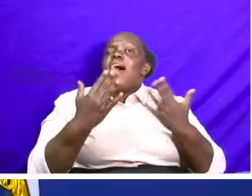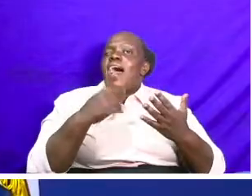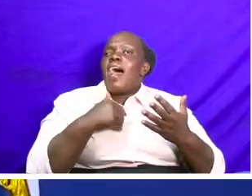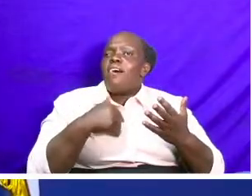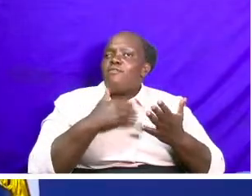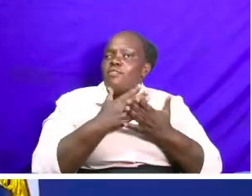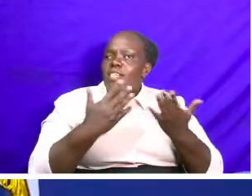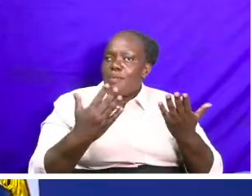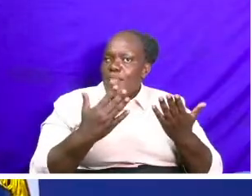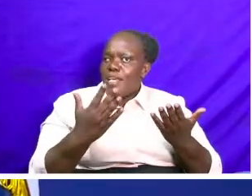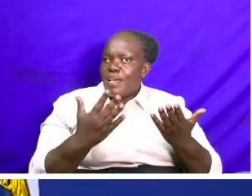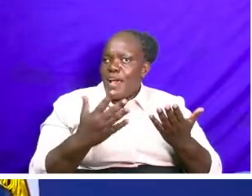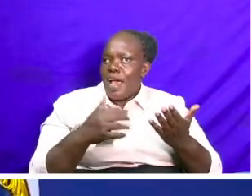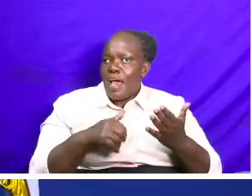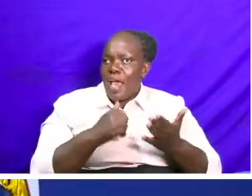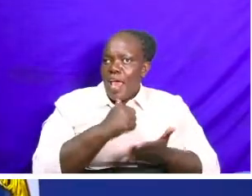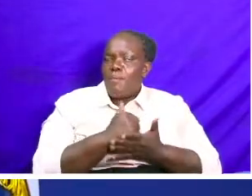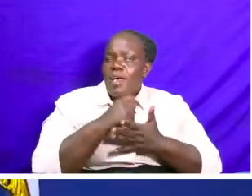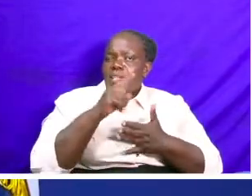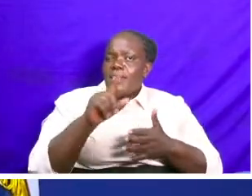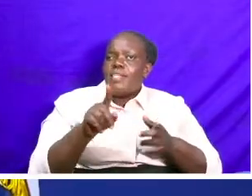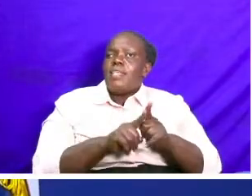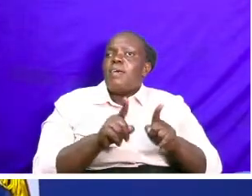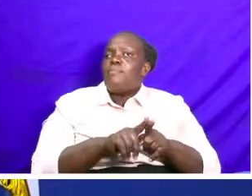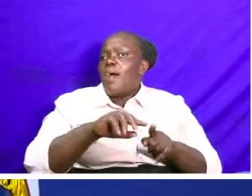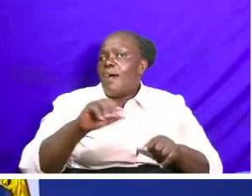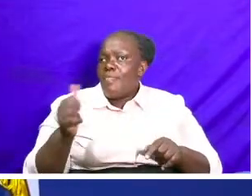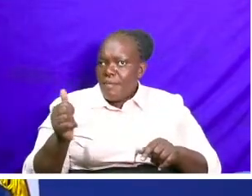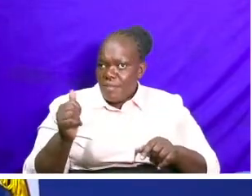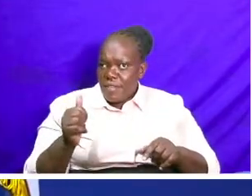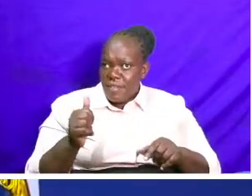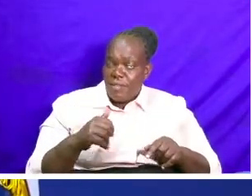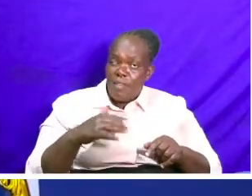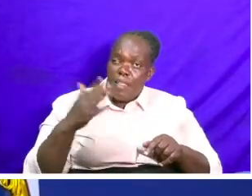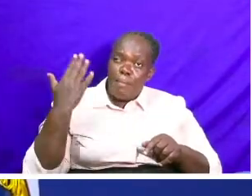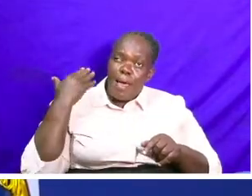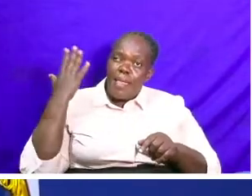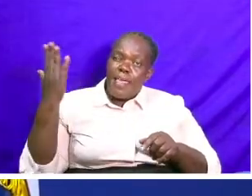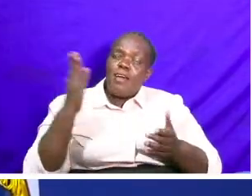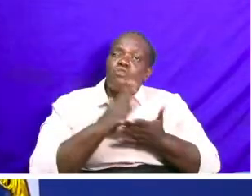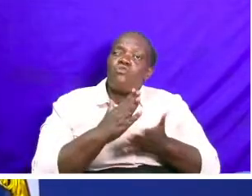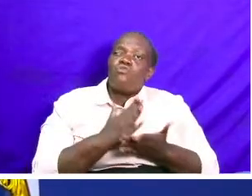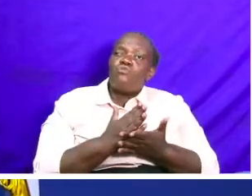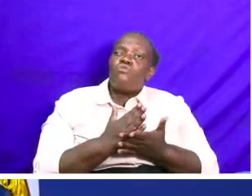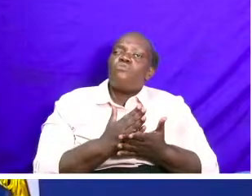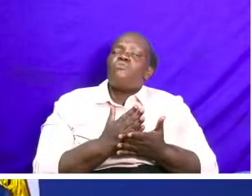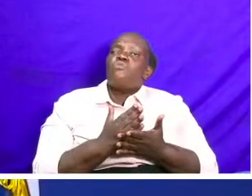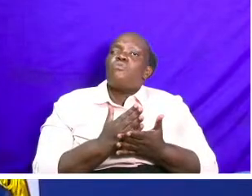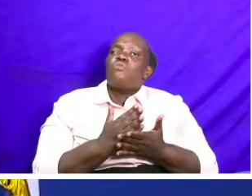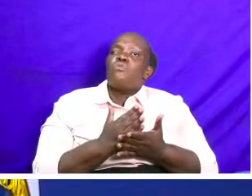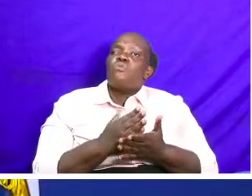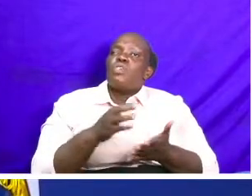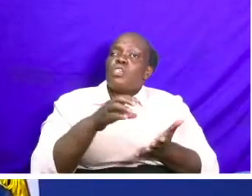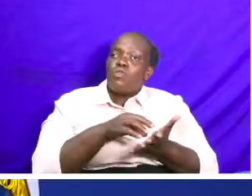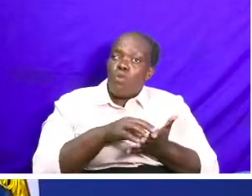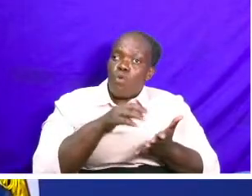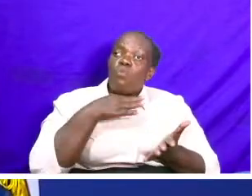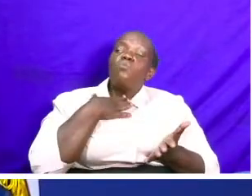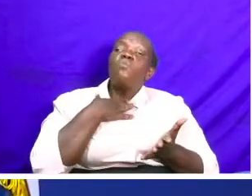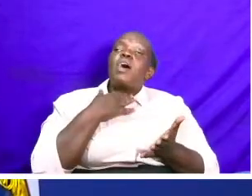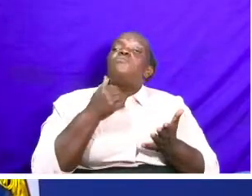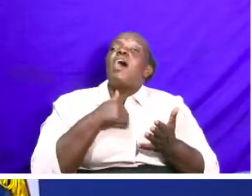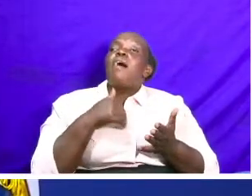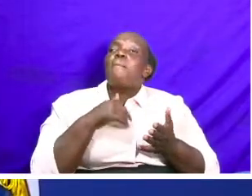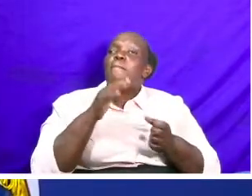some cylinders here that would help us, and there's even an exit door, at the back there. That's the kind of situation we want to have, and much